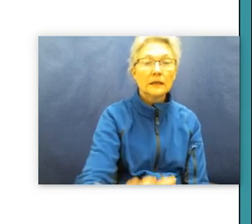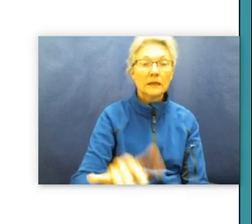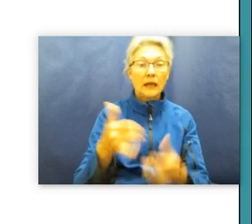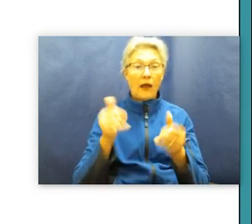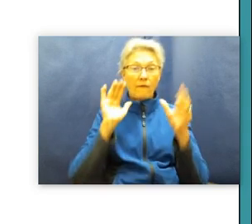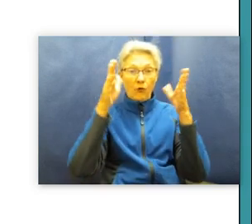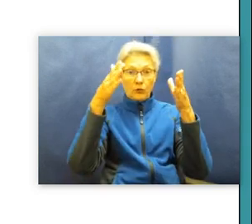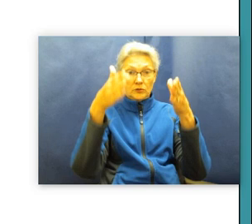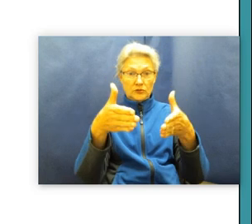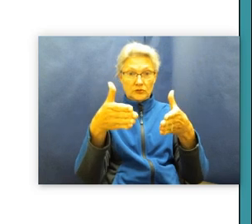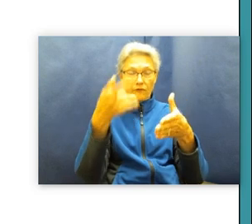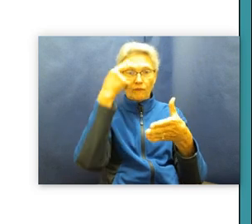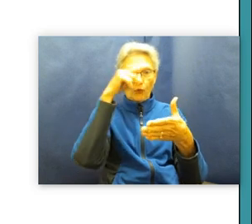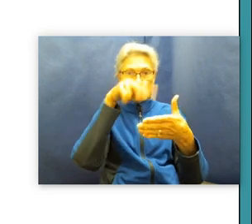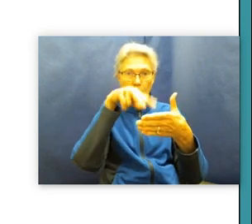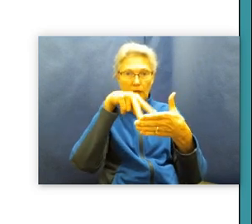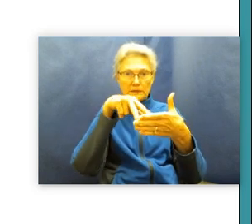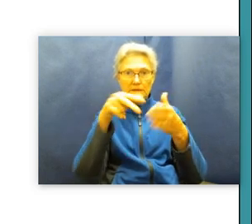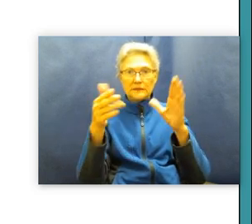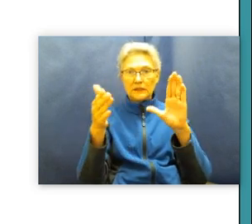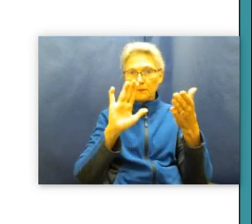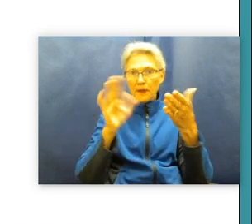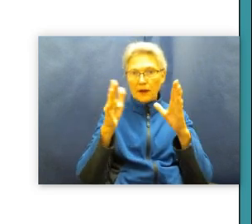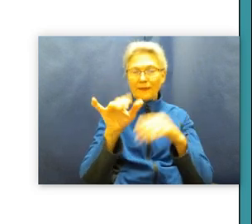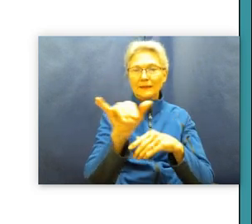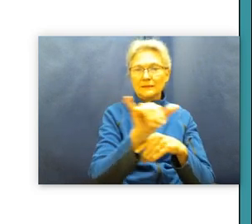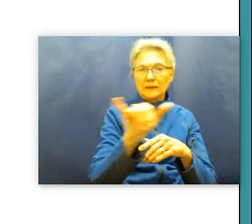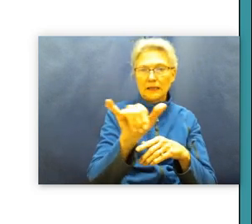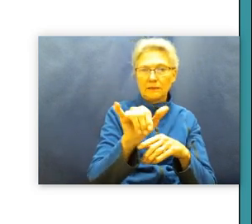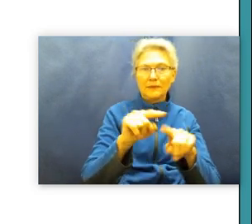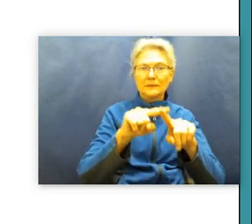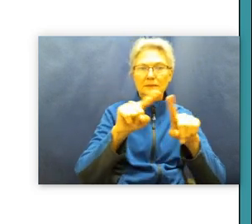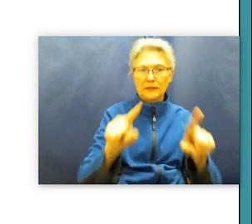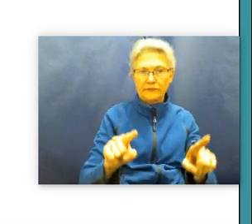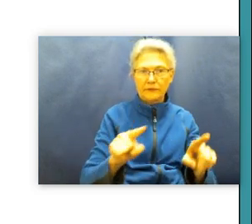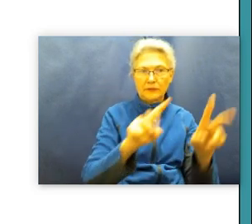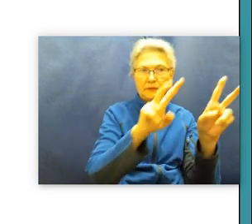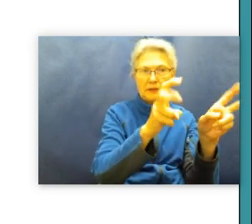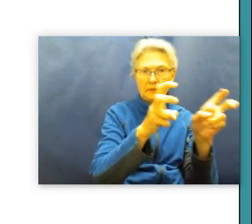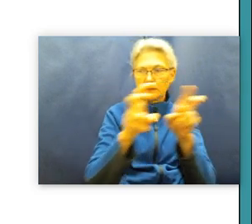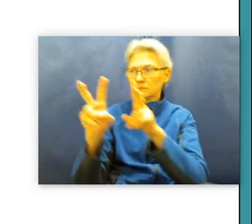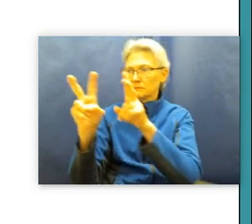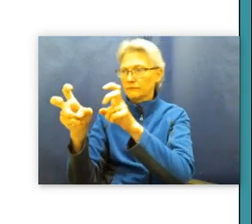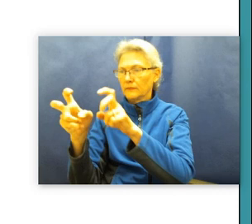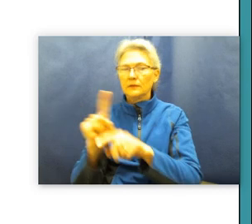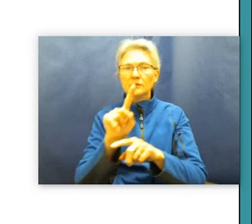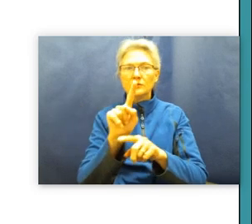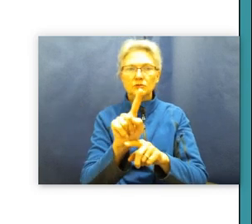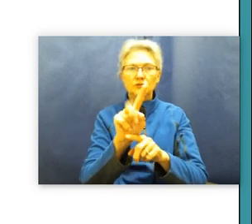Today, our focus for reading is to compare and contrast a topic from two different texts.